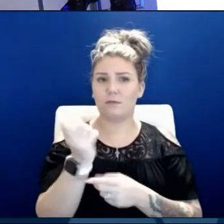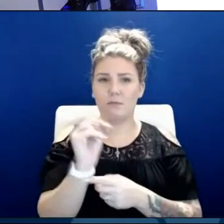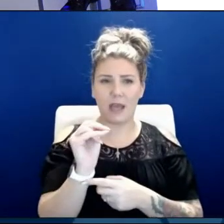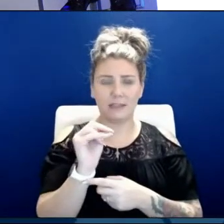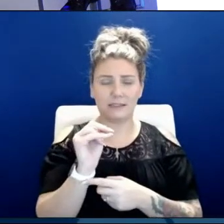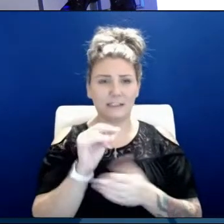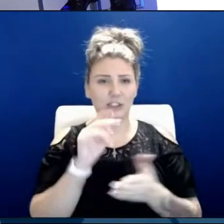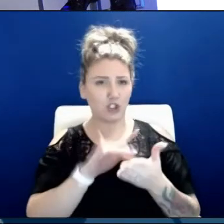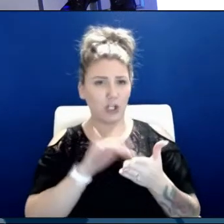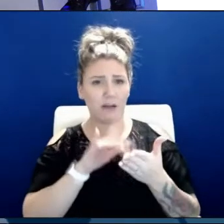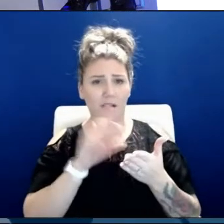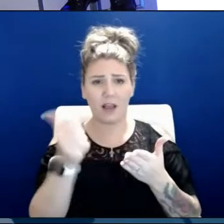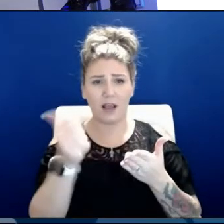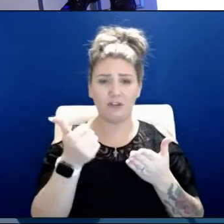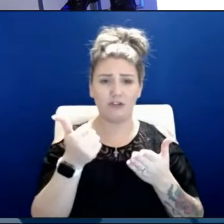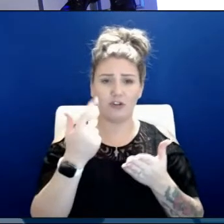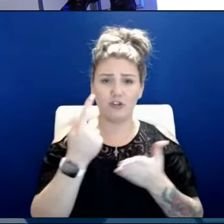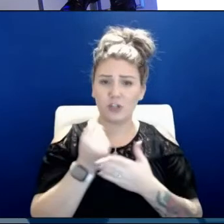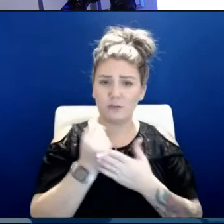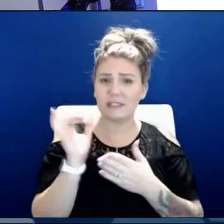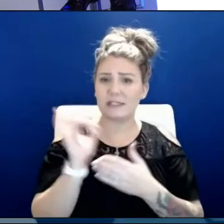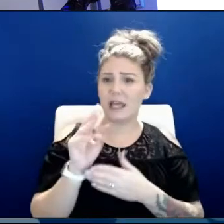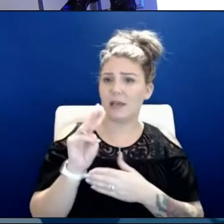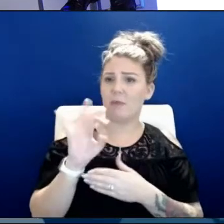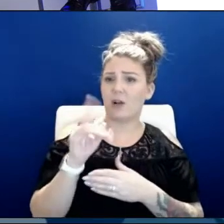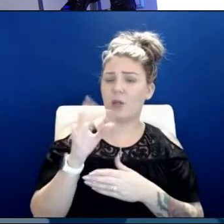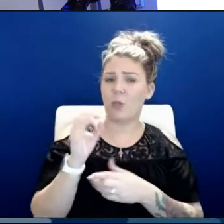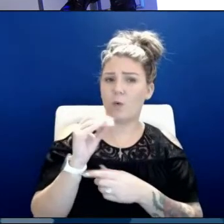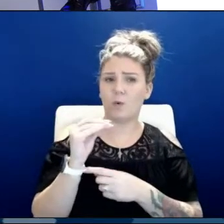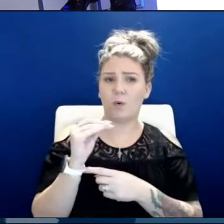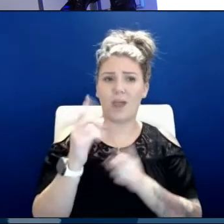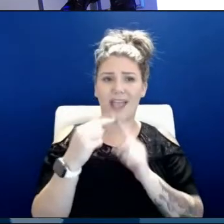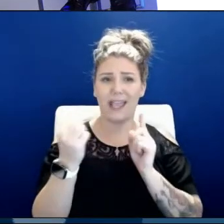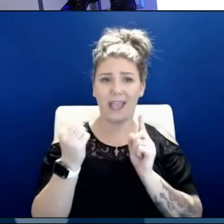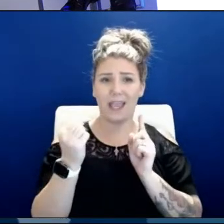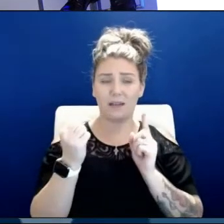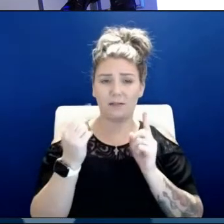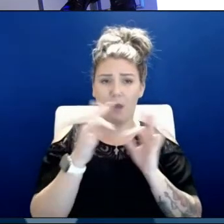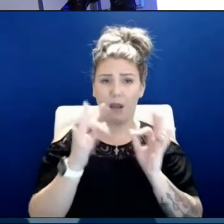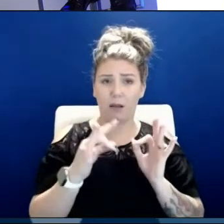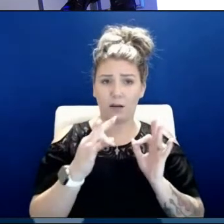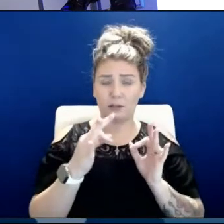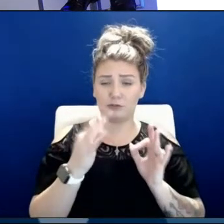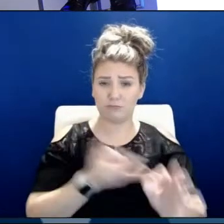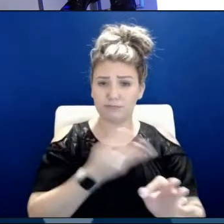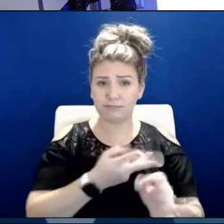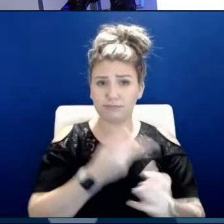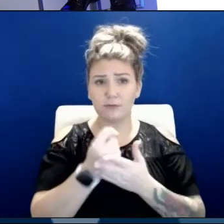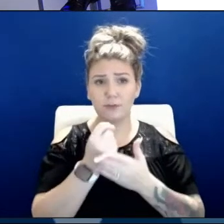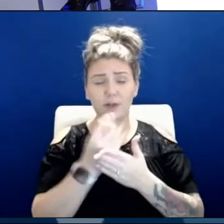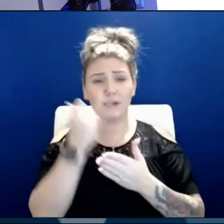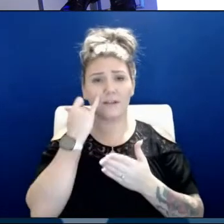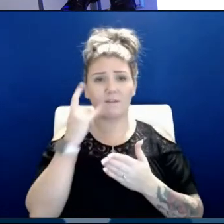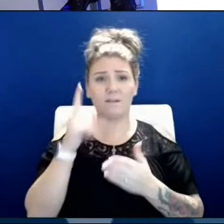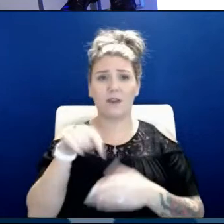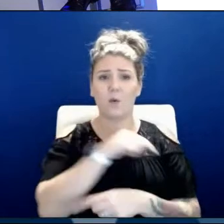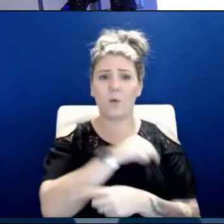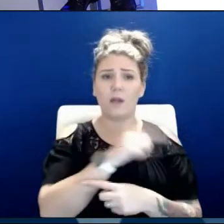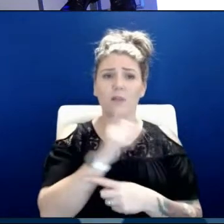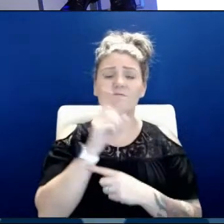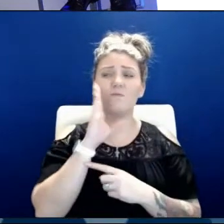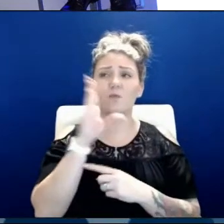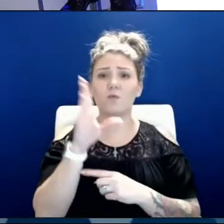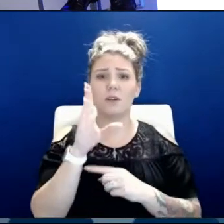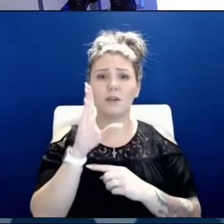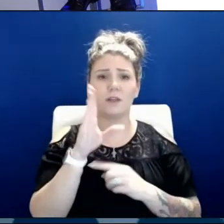time, like monoclonal antibody treatments? And if not, if someone does qualify for monoclonal antibody treatments, would the doctors recommend they